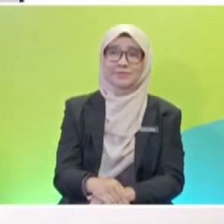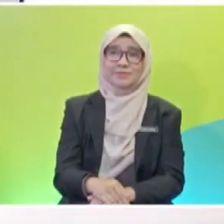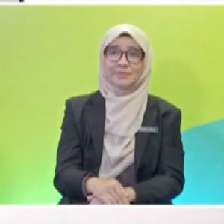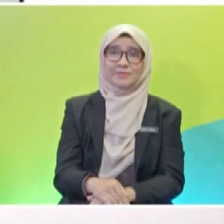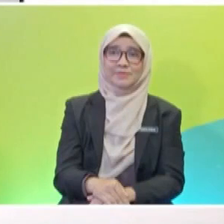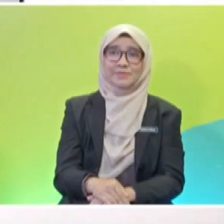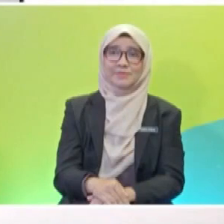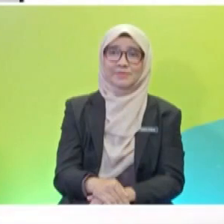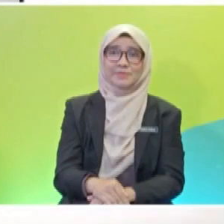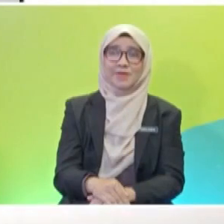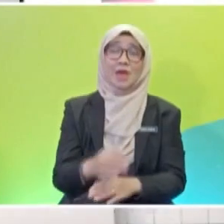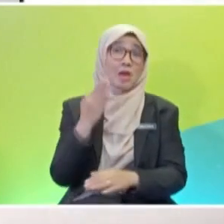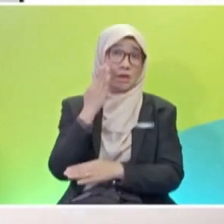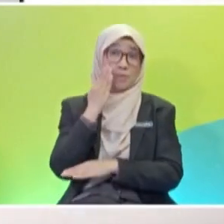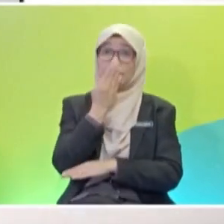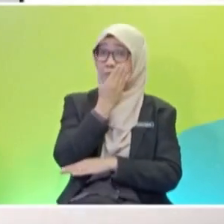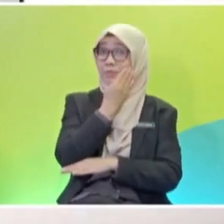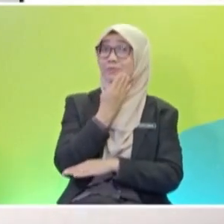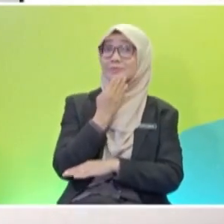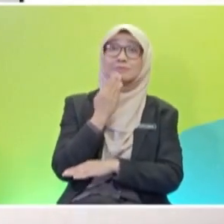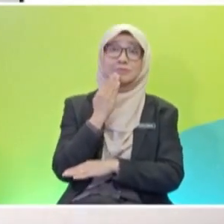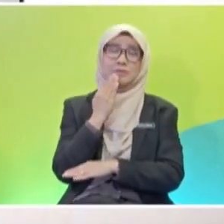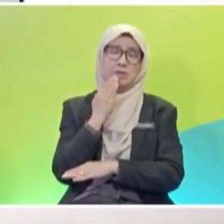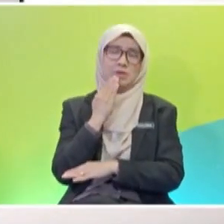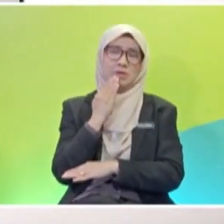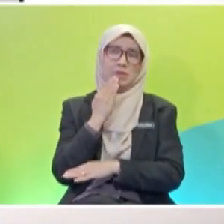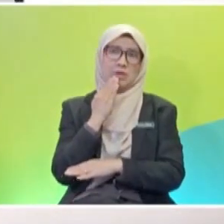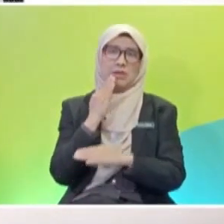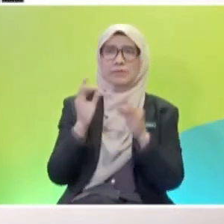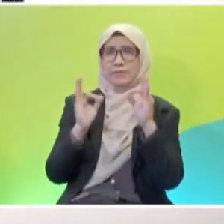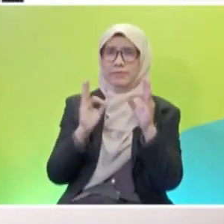For makeup, I personally don't wear makeup right now.